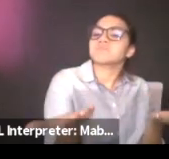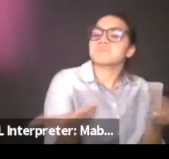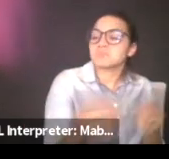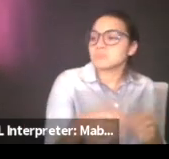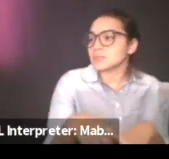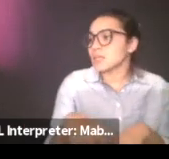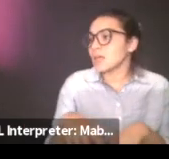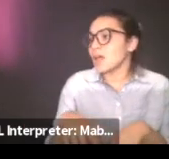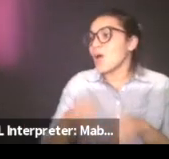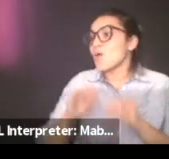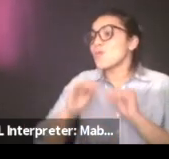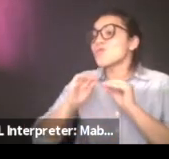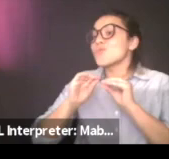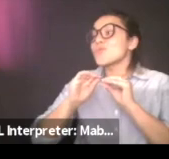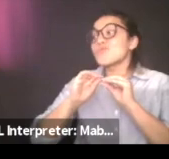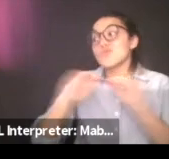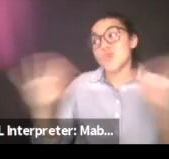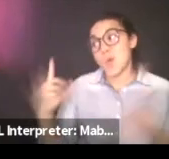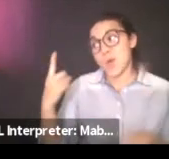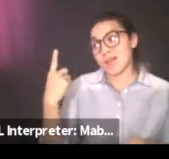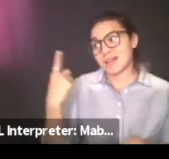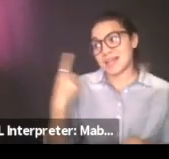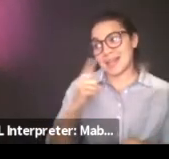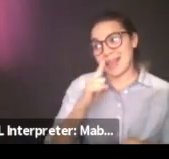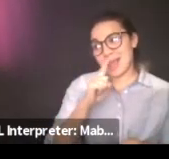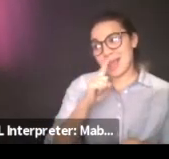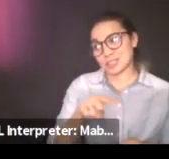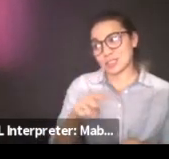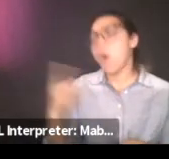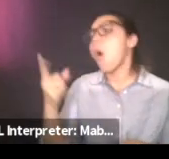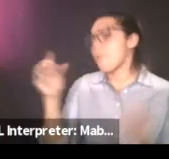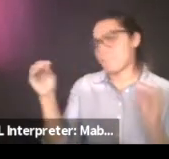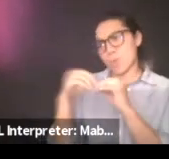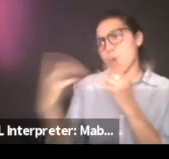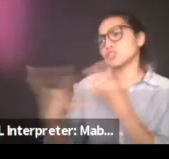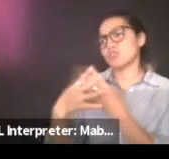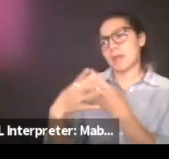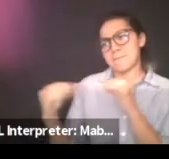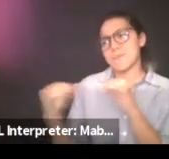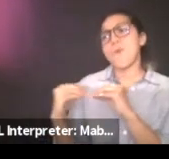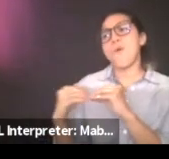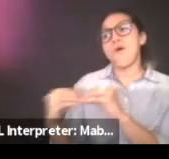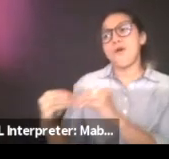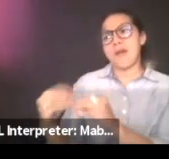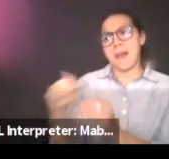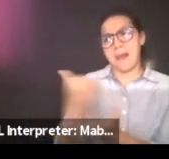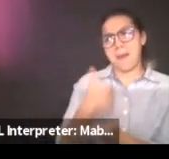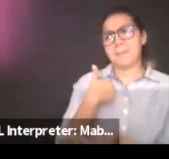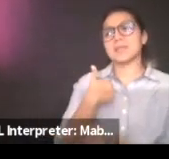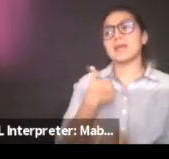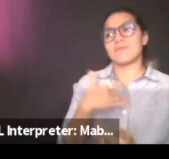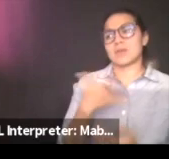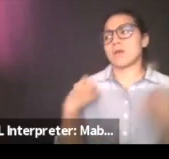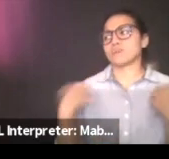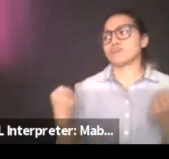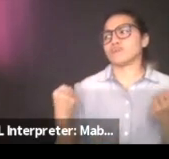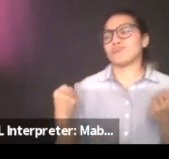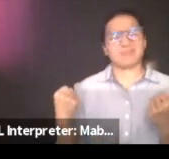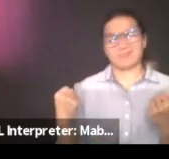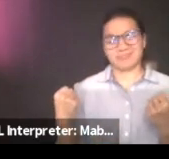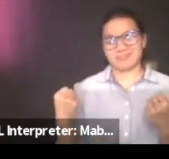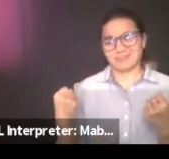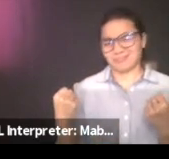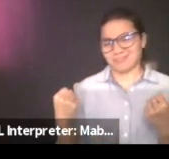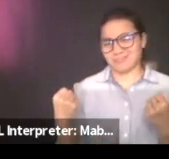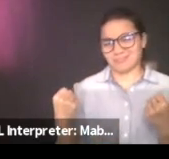of the carceral state. Right? People named things like, you know, if you watched the keynote from today, Farah Tanis